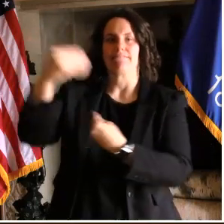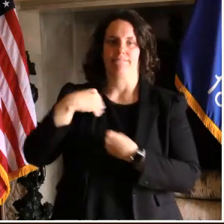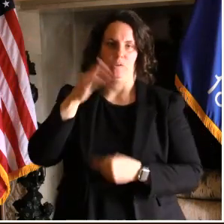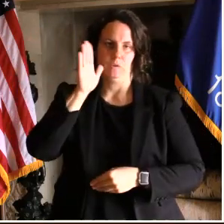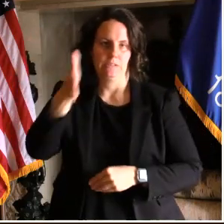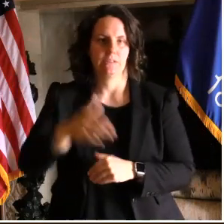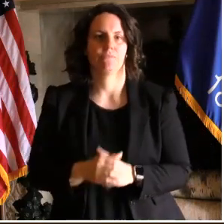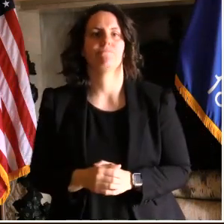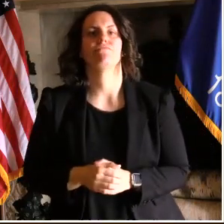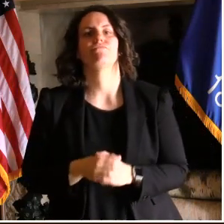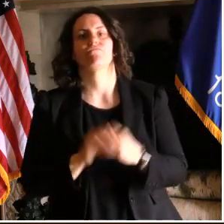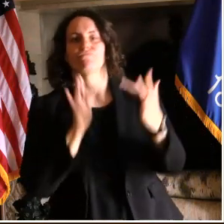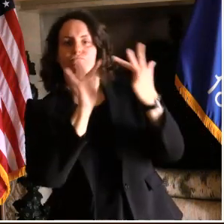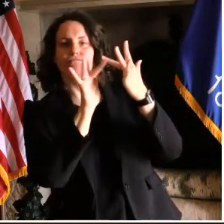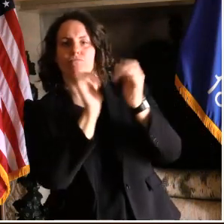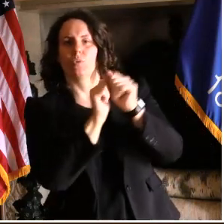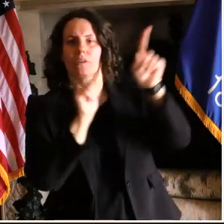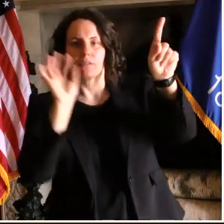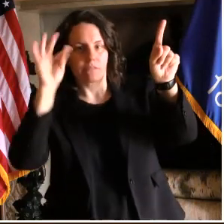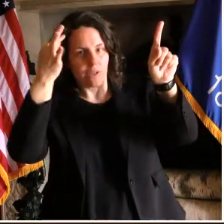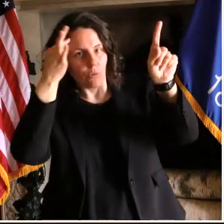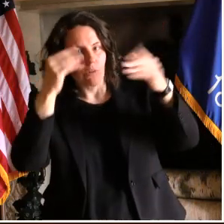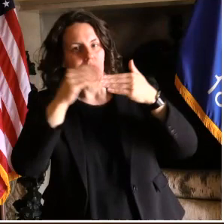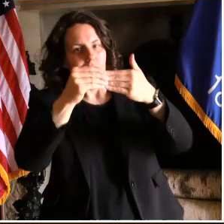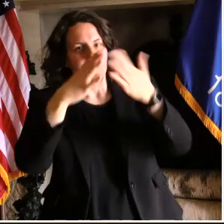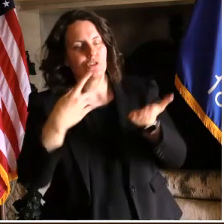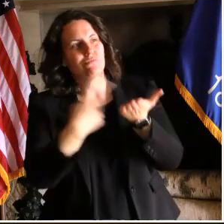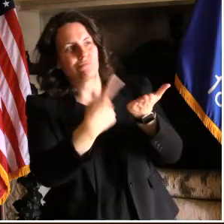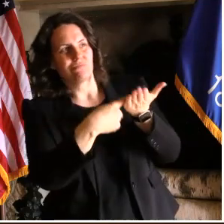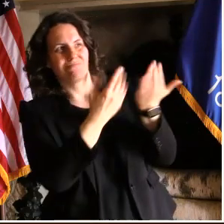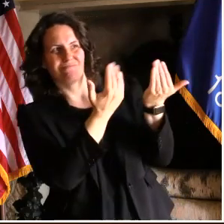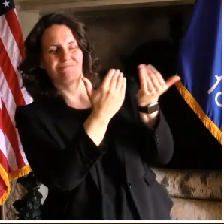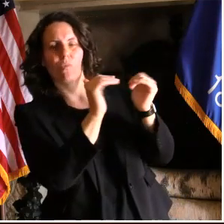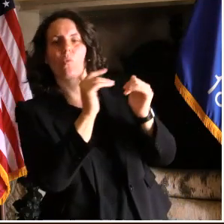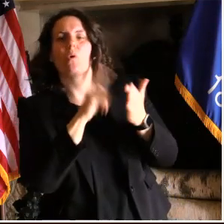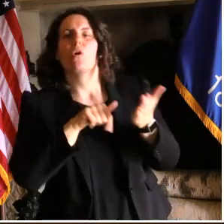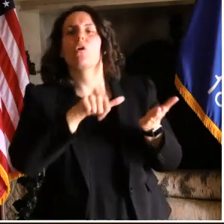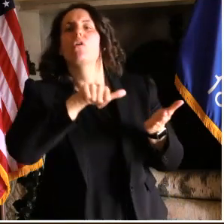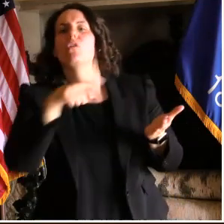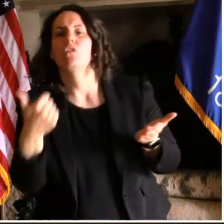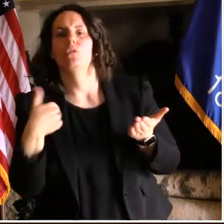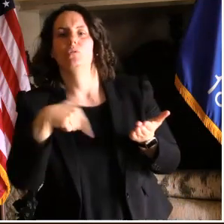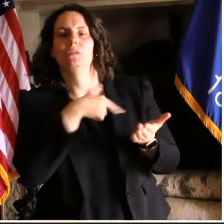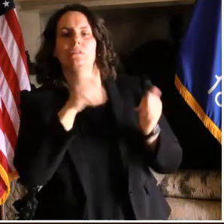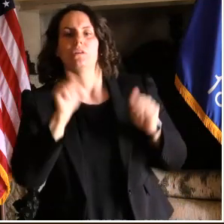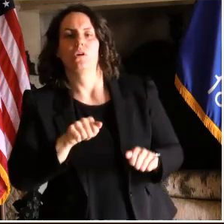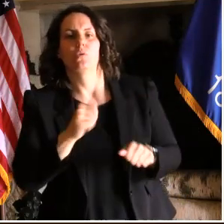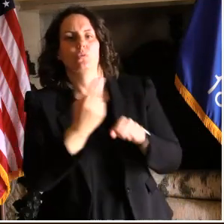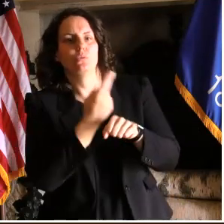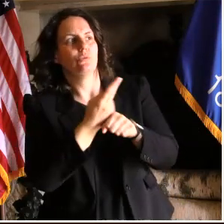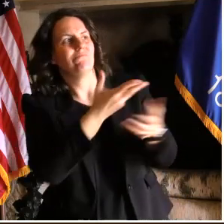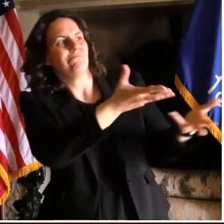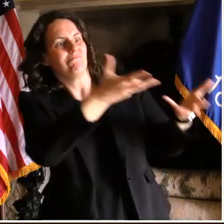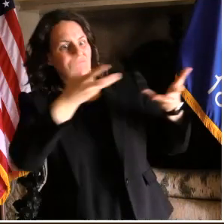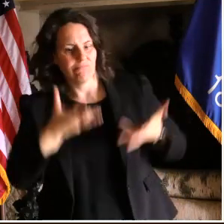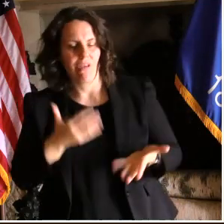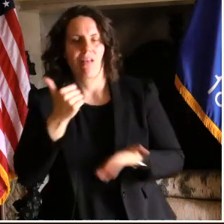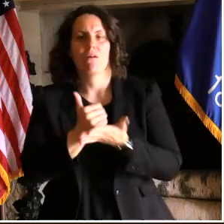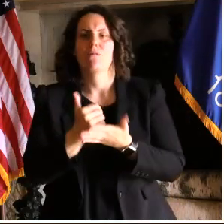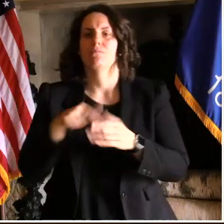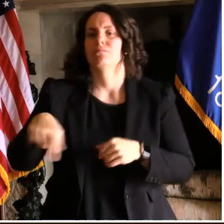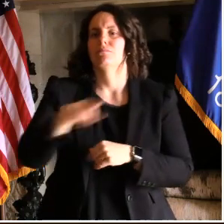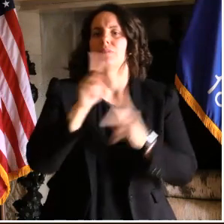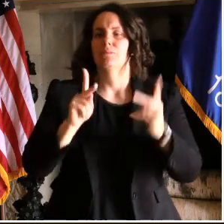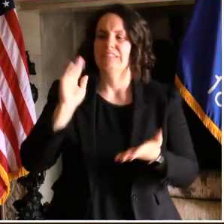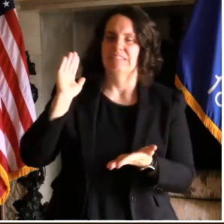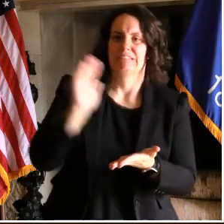make available to those who are fighting COVID-19 on the front lines. Frankly, folks, this pandemic is